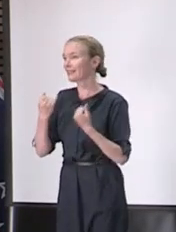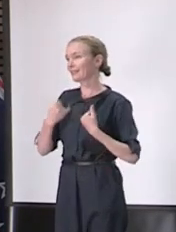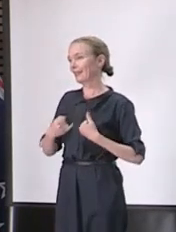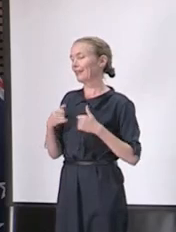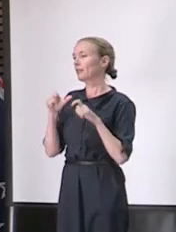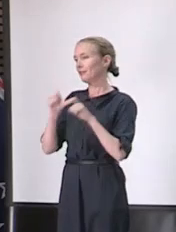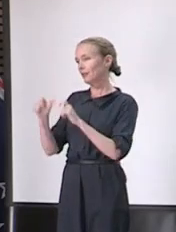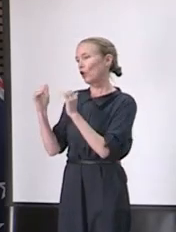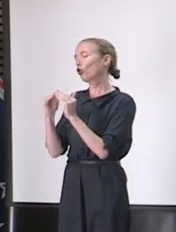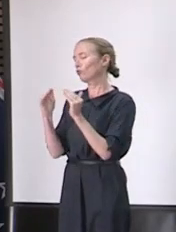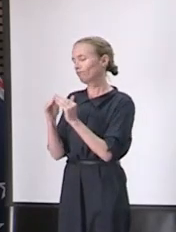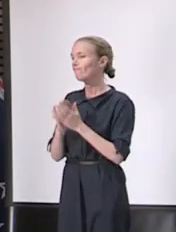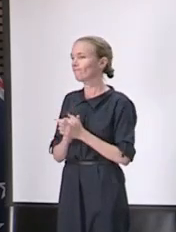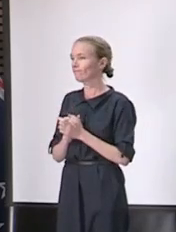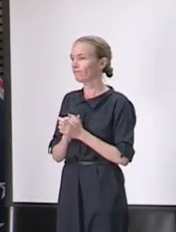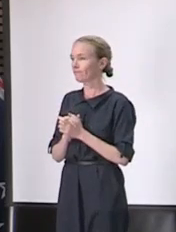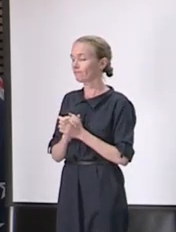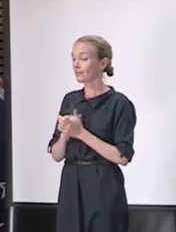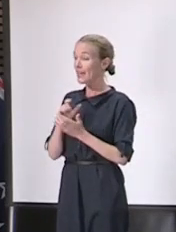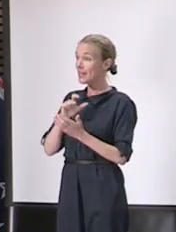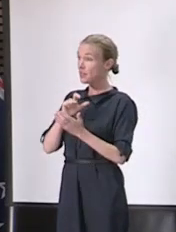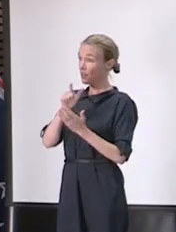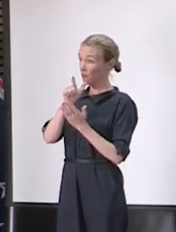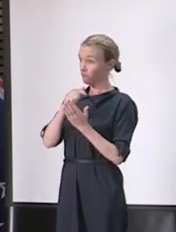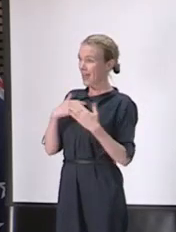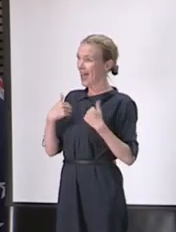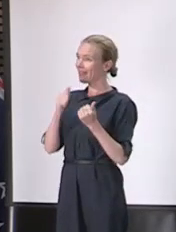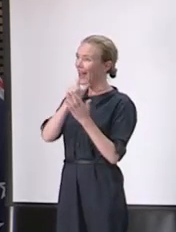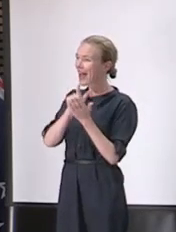In terms of the Section 70 order, I've just issued an updated,